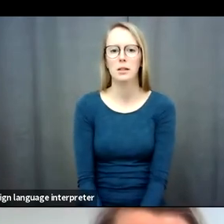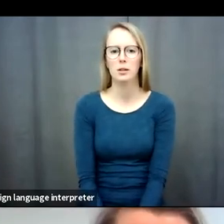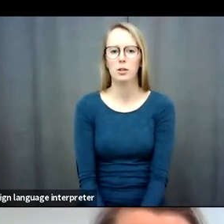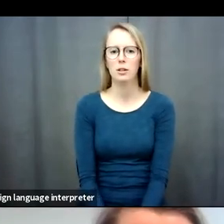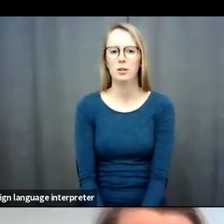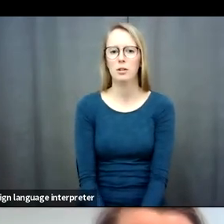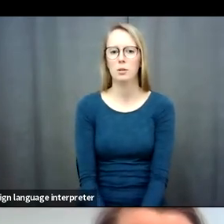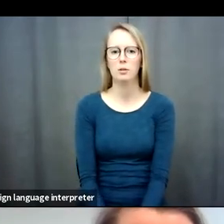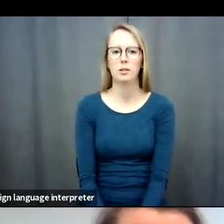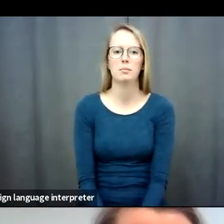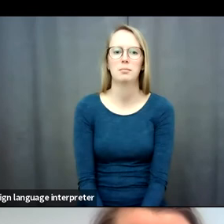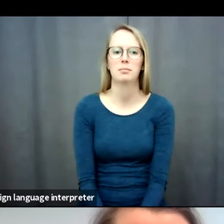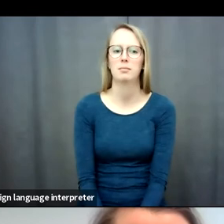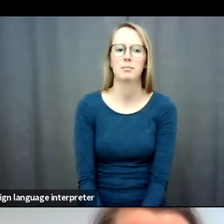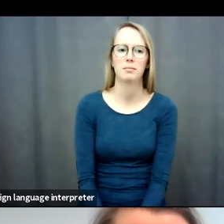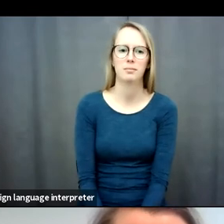screen.